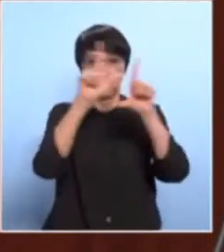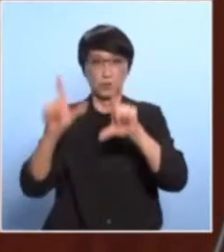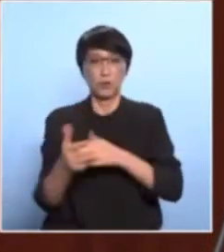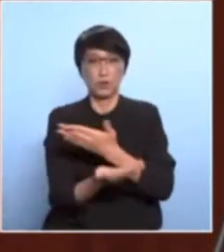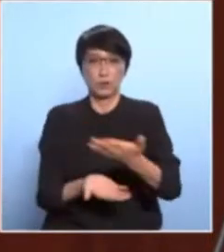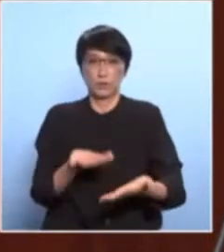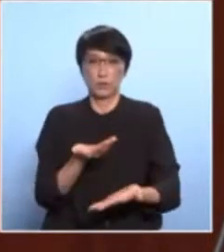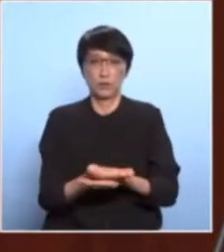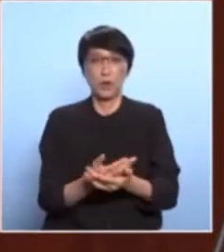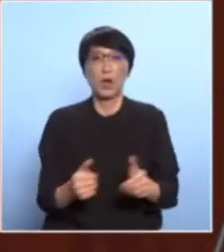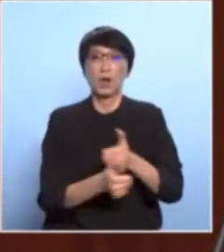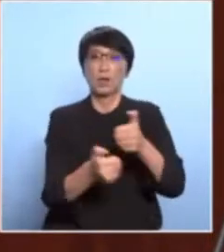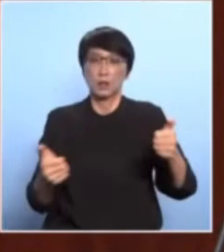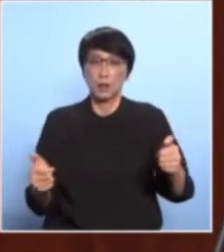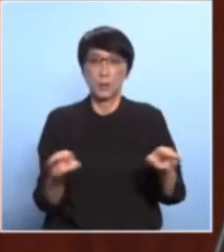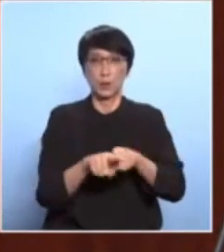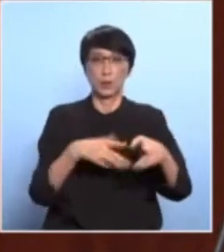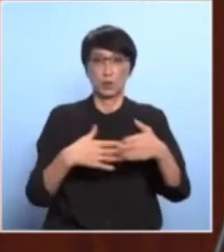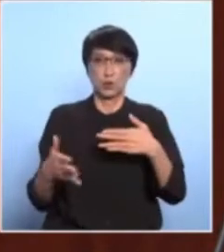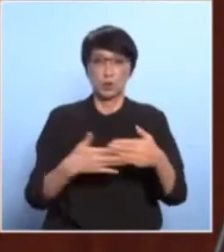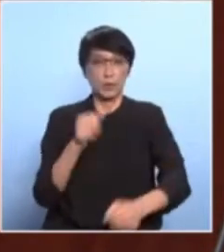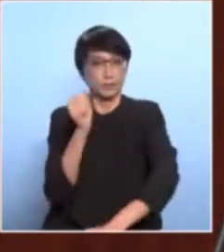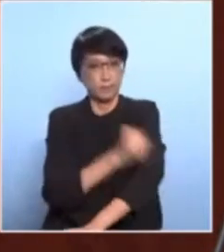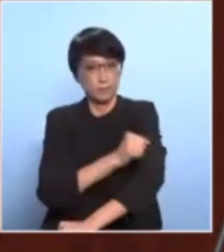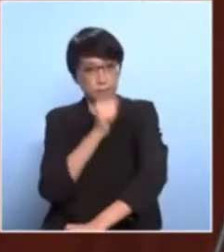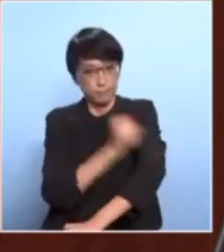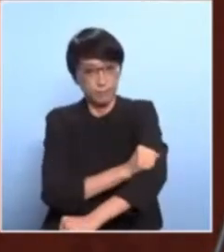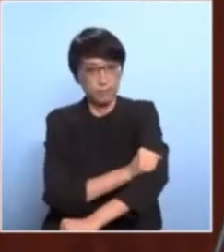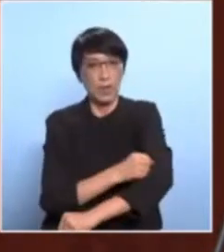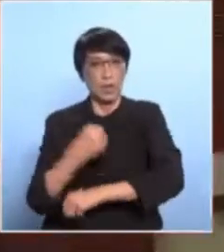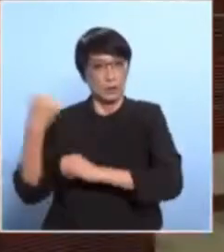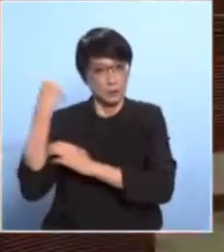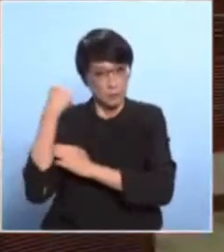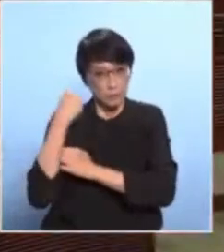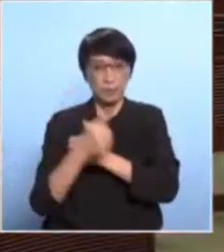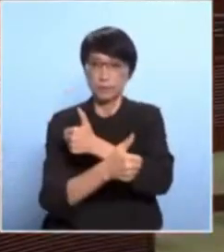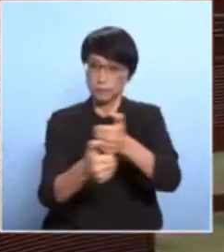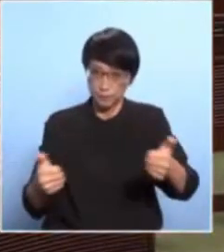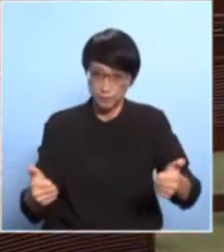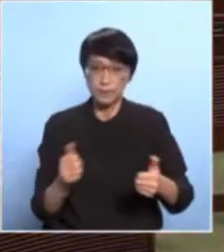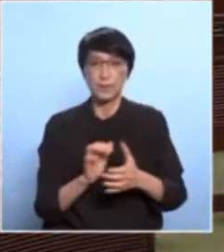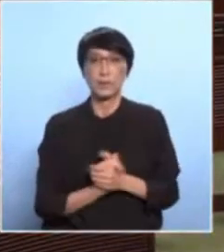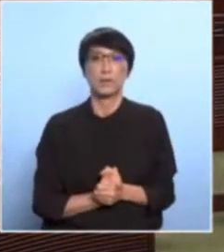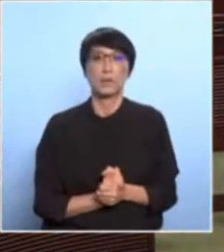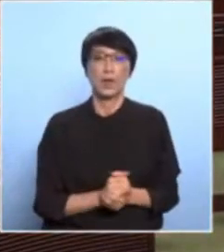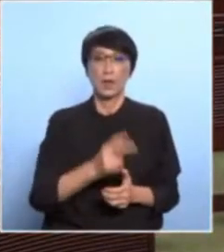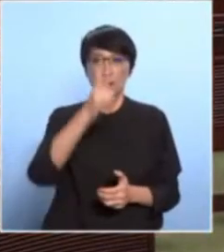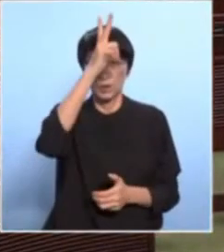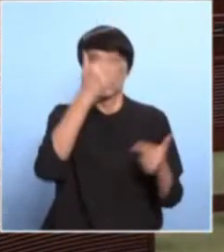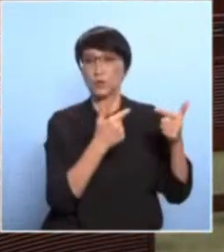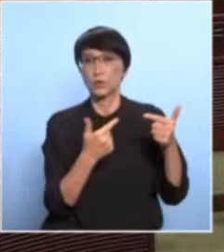after. I'm grateful to all of them for their dedication and hard work.